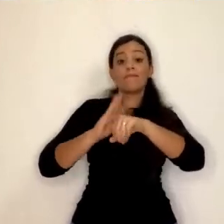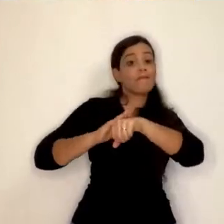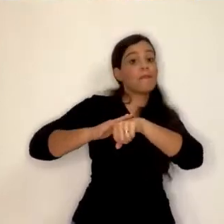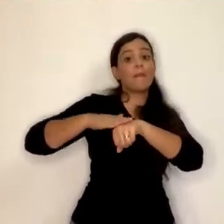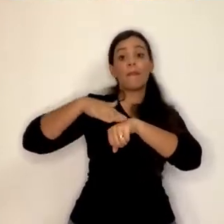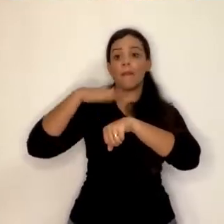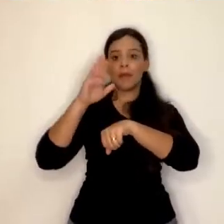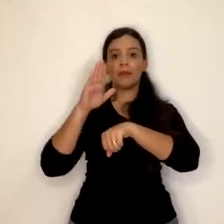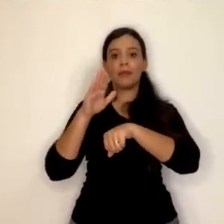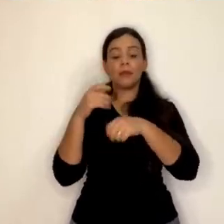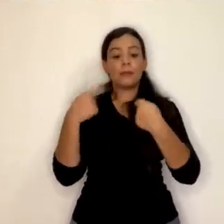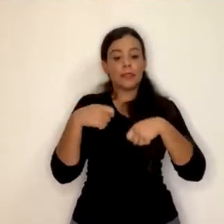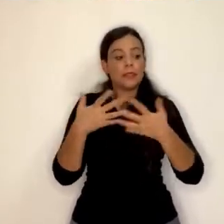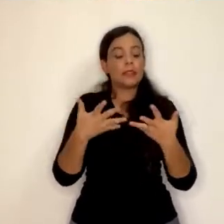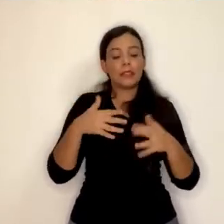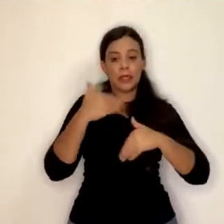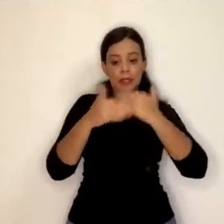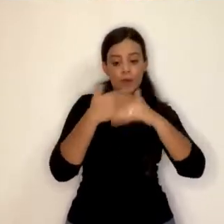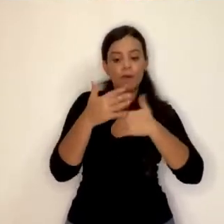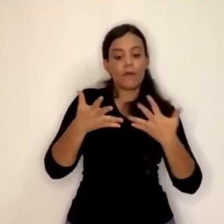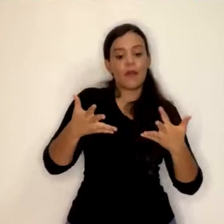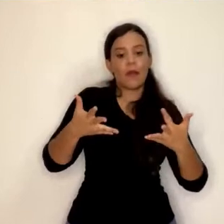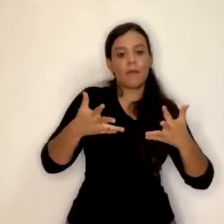that allows for